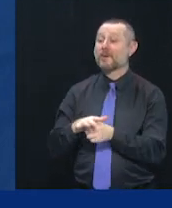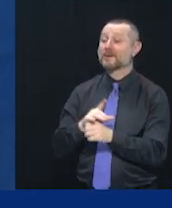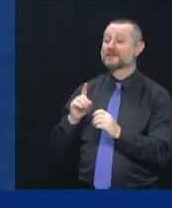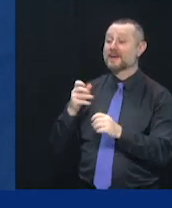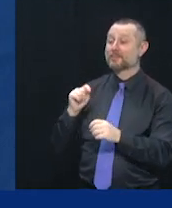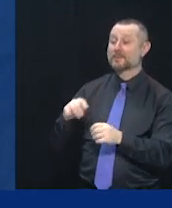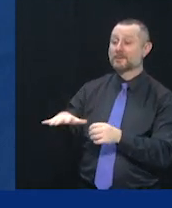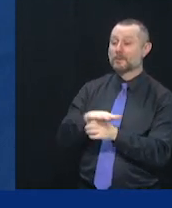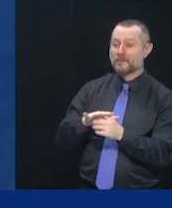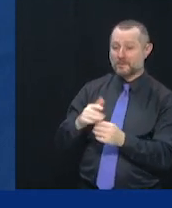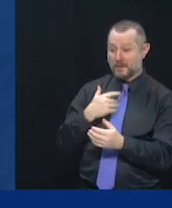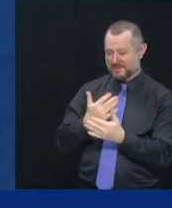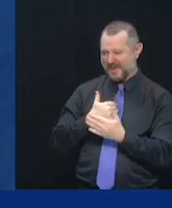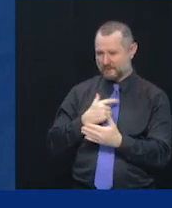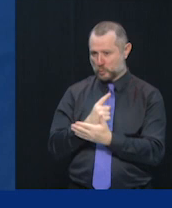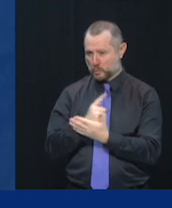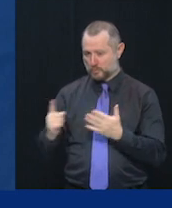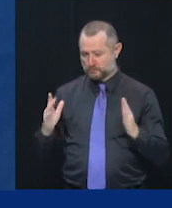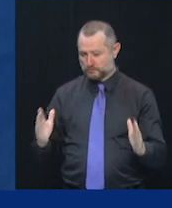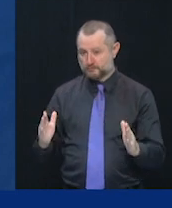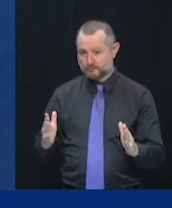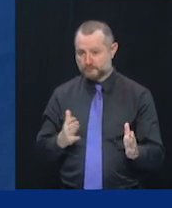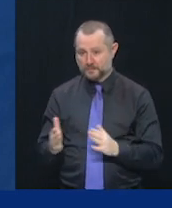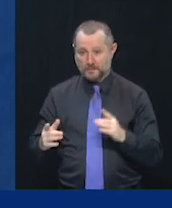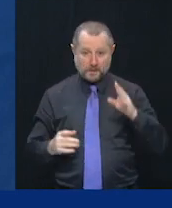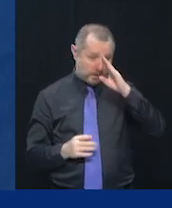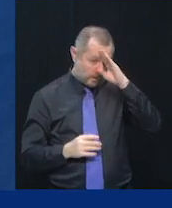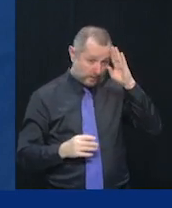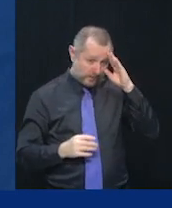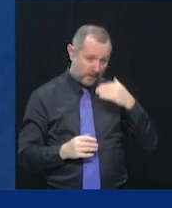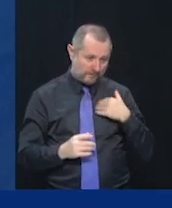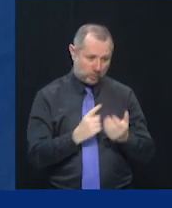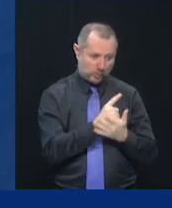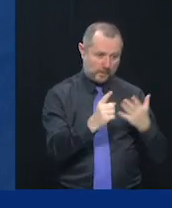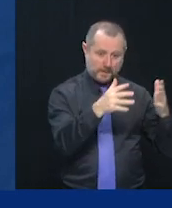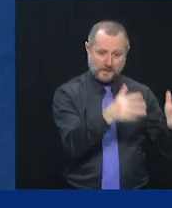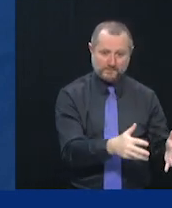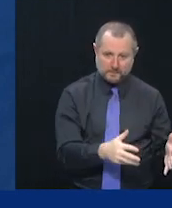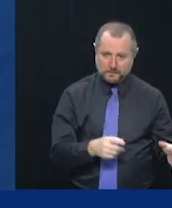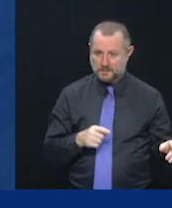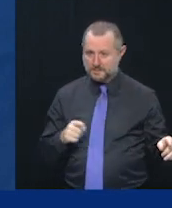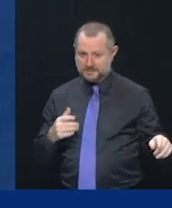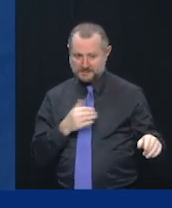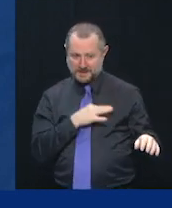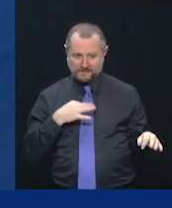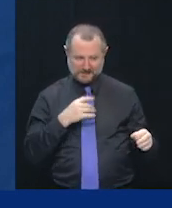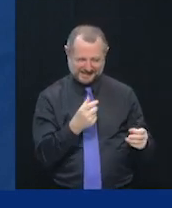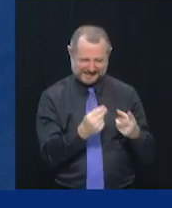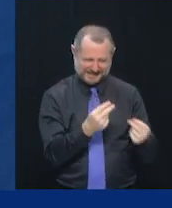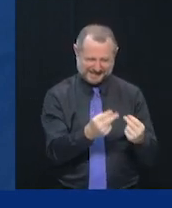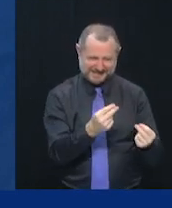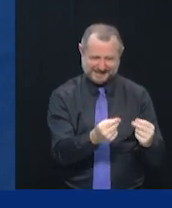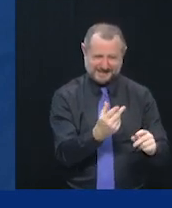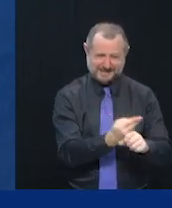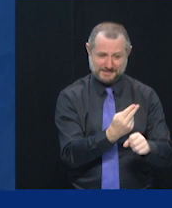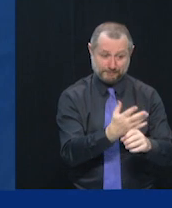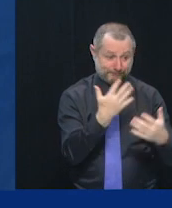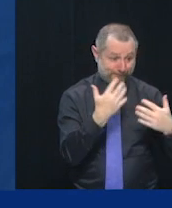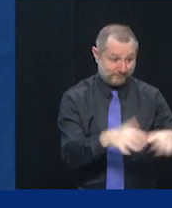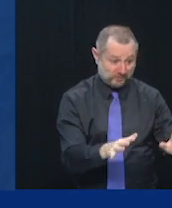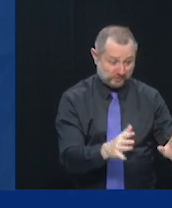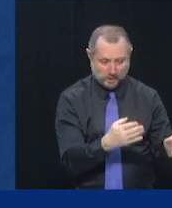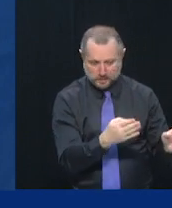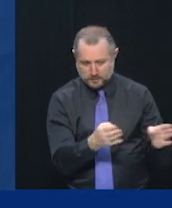more week to get your hospital staff to accept the vaccine, and then we'll focus on